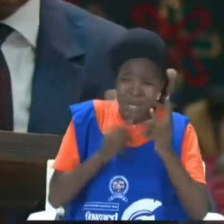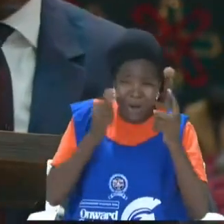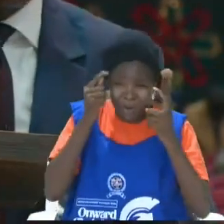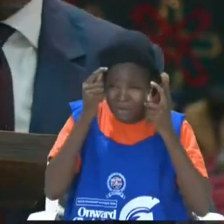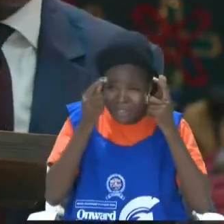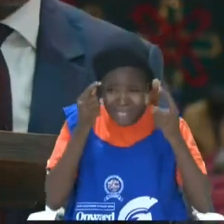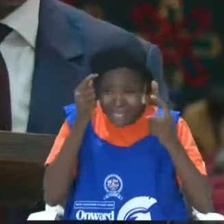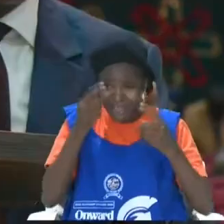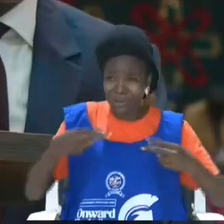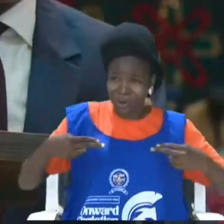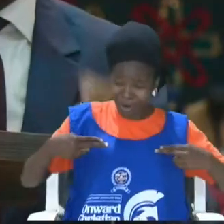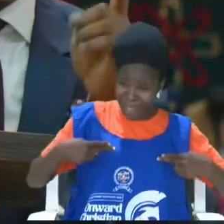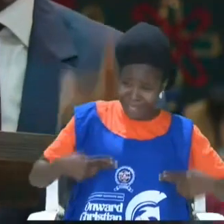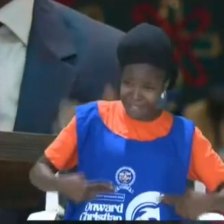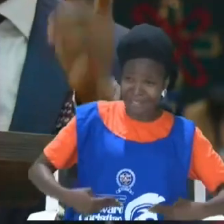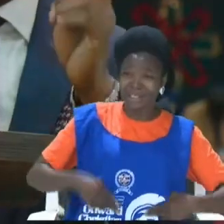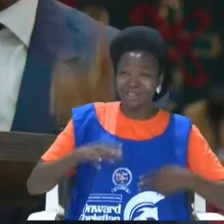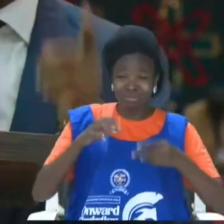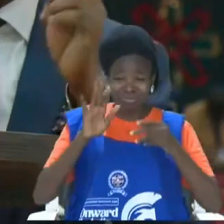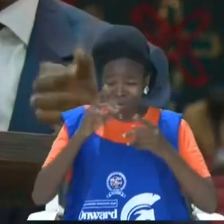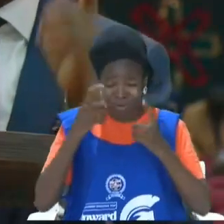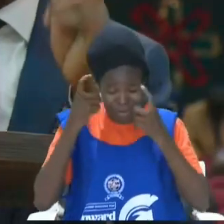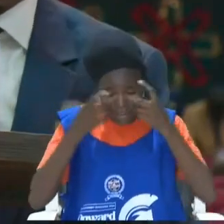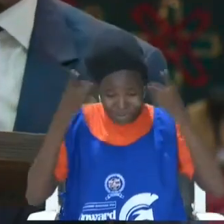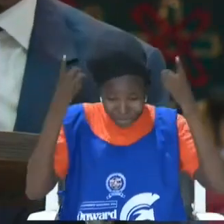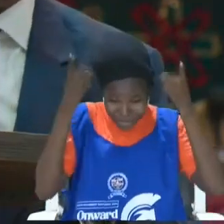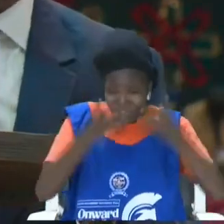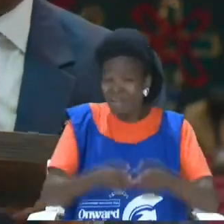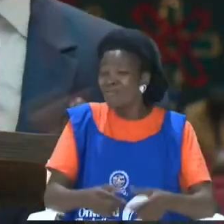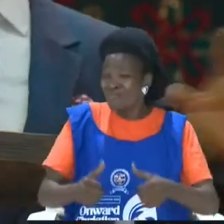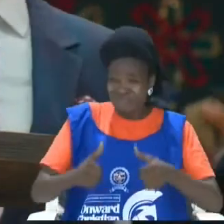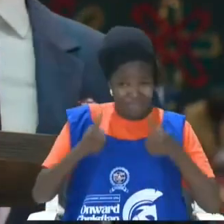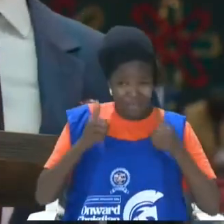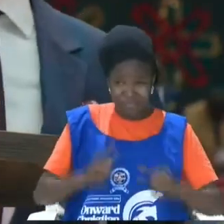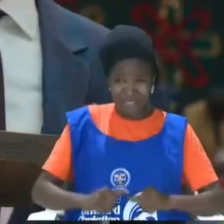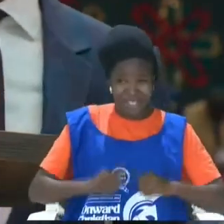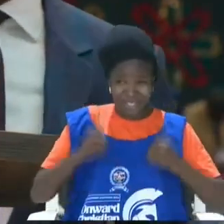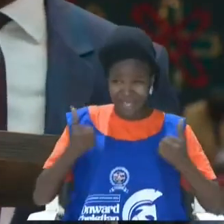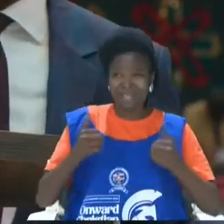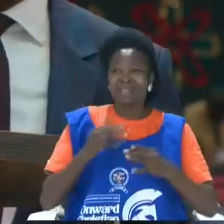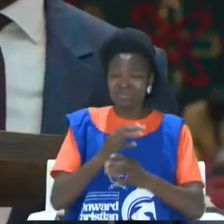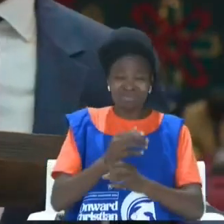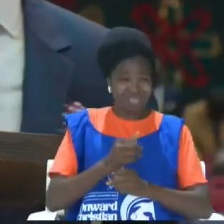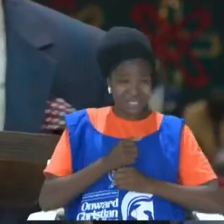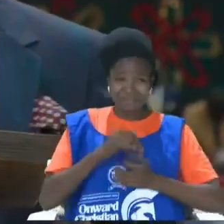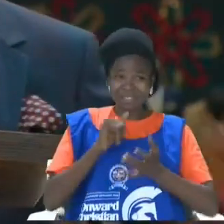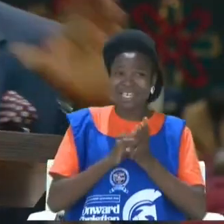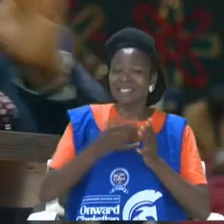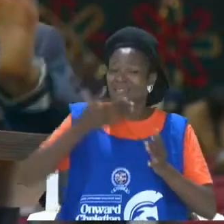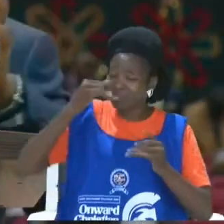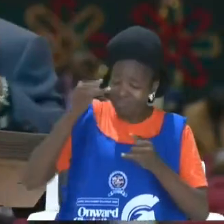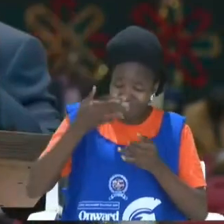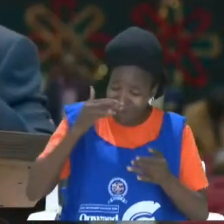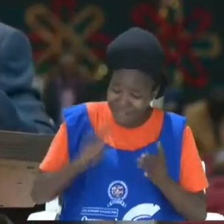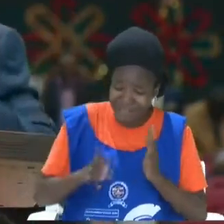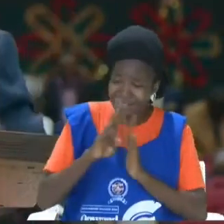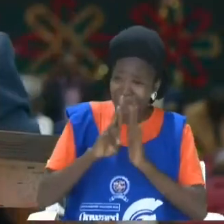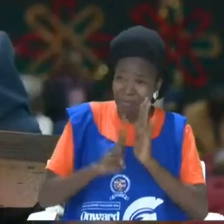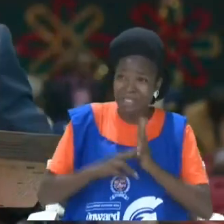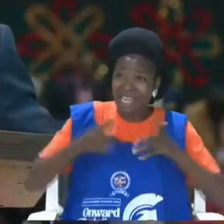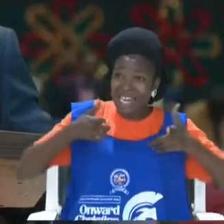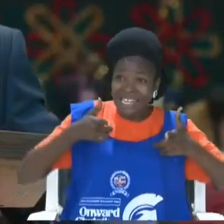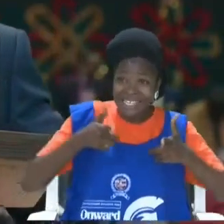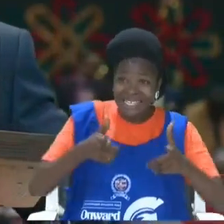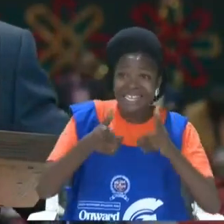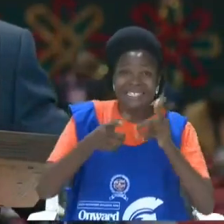destiny. Refuse to accept man's report as the final report. Let the word of the Lord